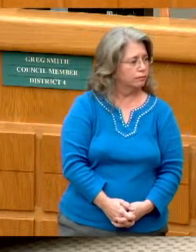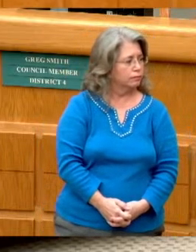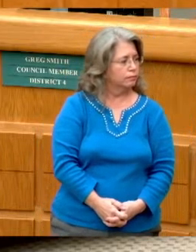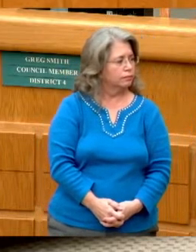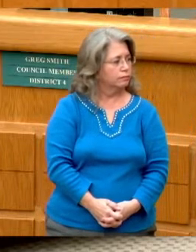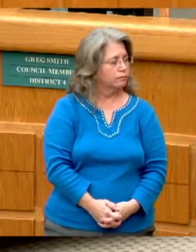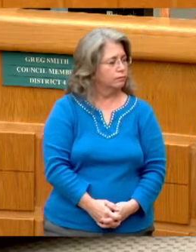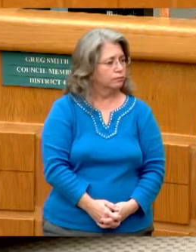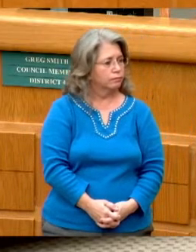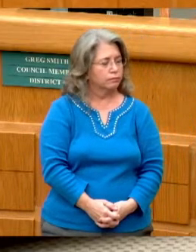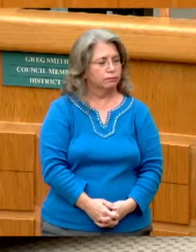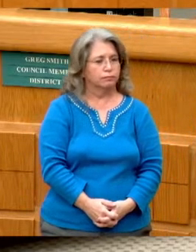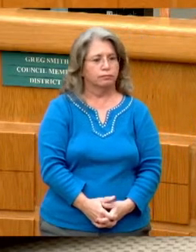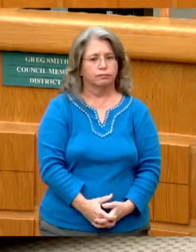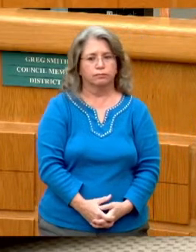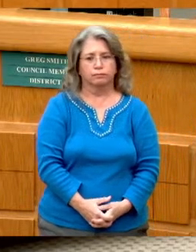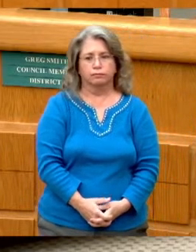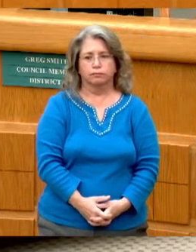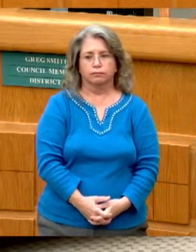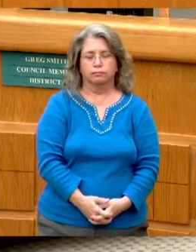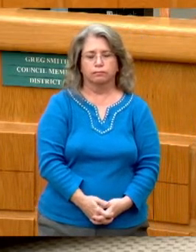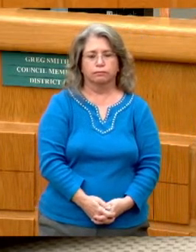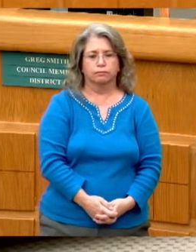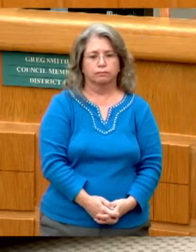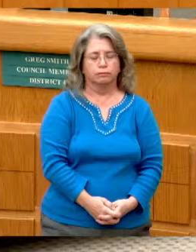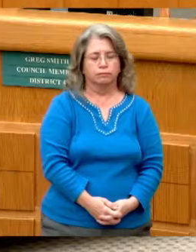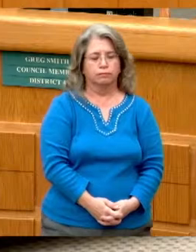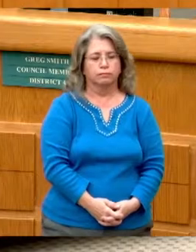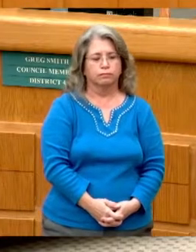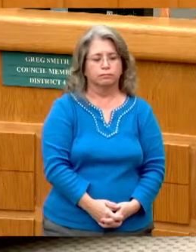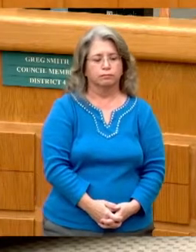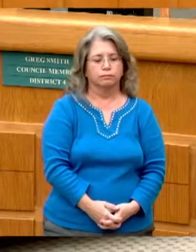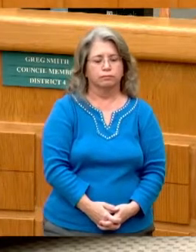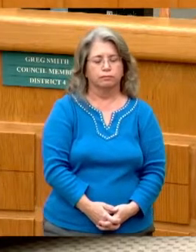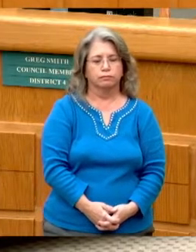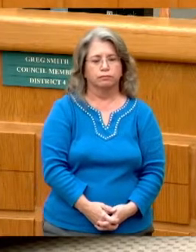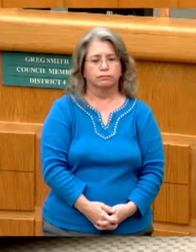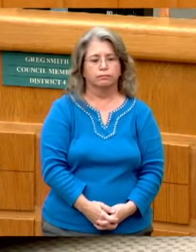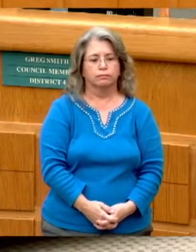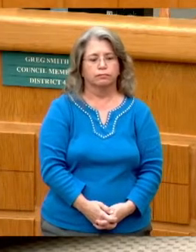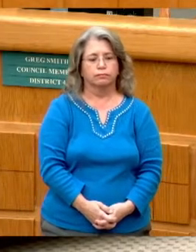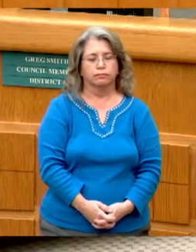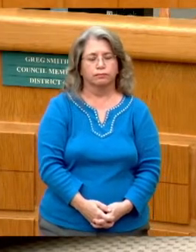La jueza del condado de Nueces, Bárbara Canales, será la próxima en hablar después de esta traducción.